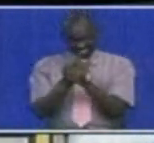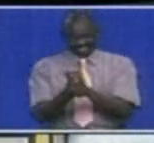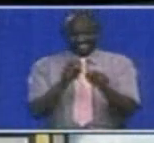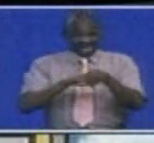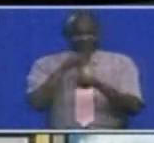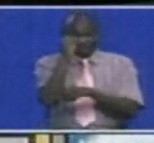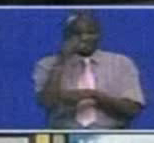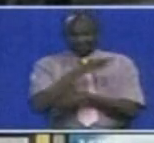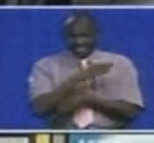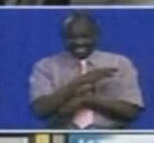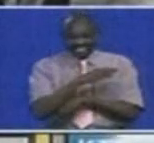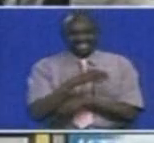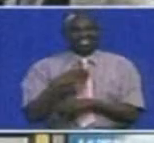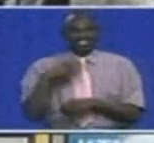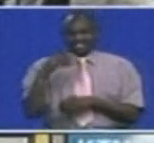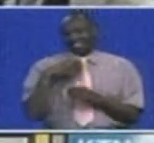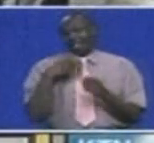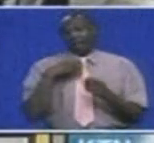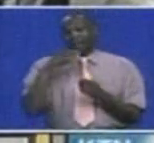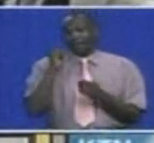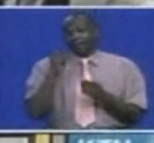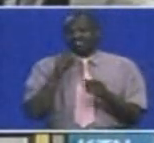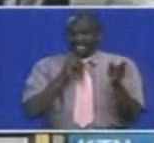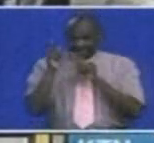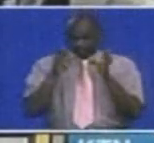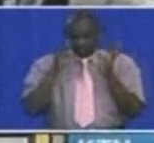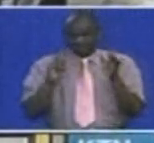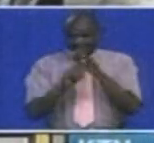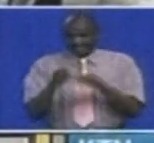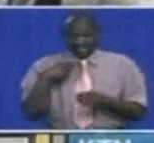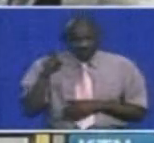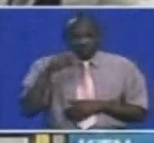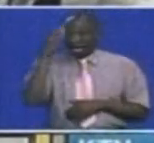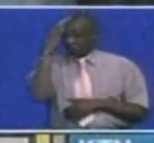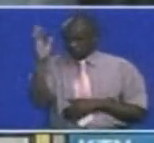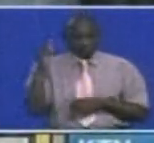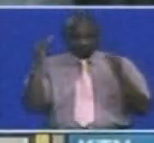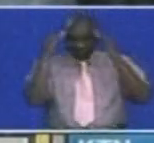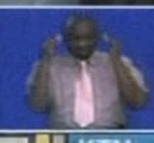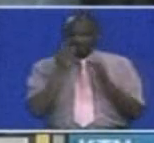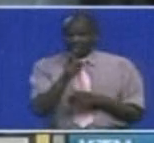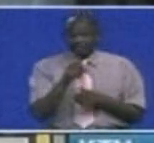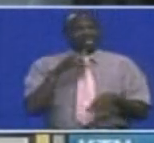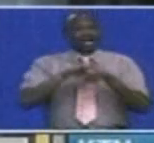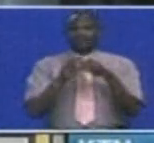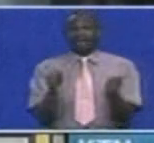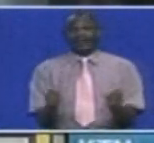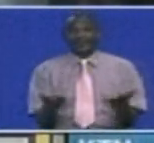5 p.m. when Transport CS Michael Kamau denied any knowledge of a court order. Hatujapata?